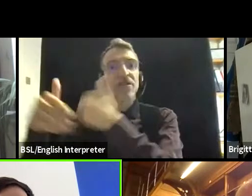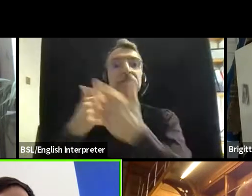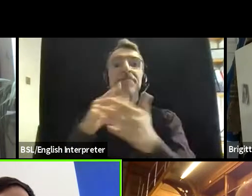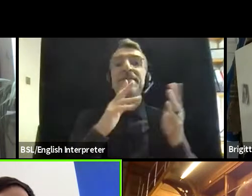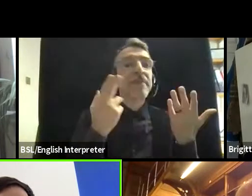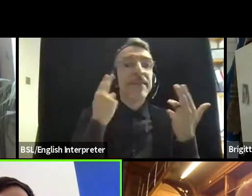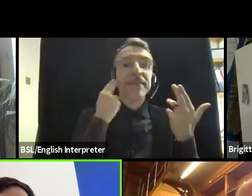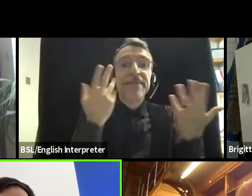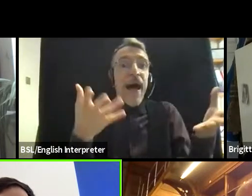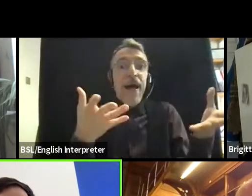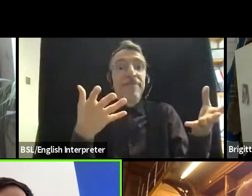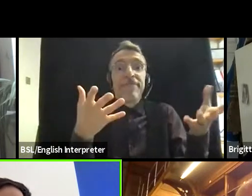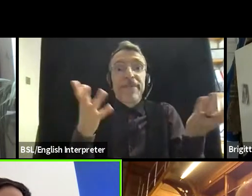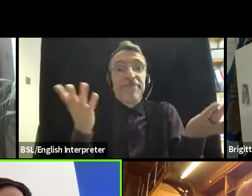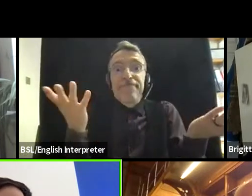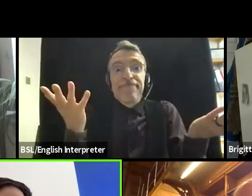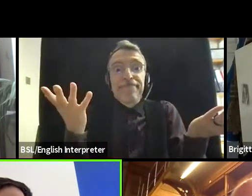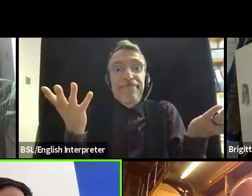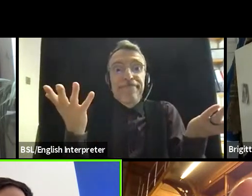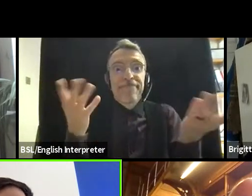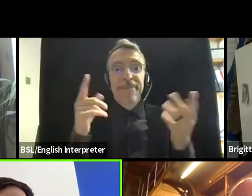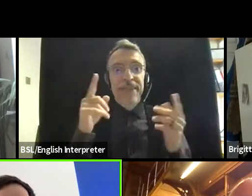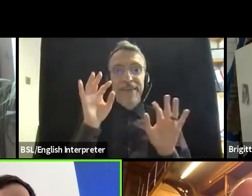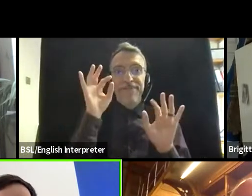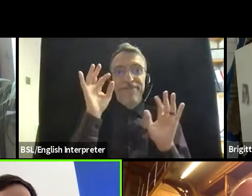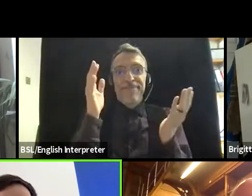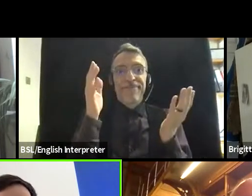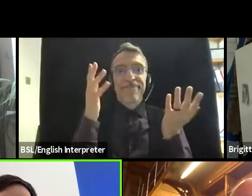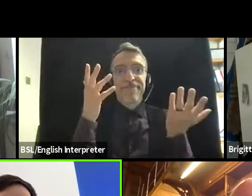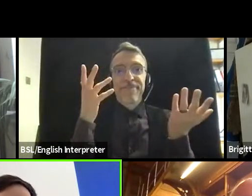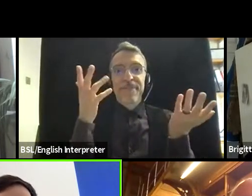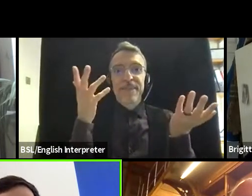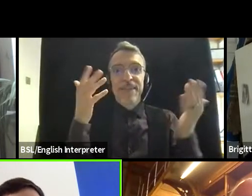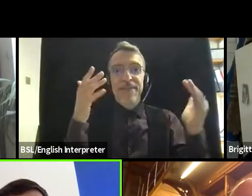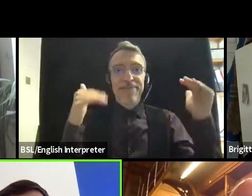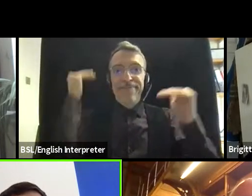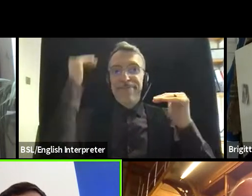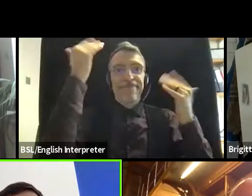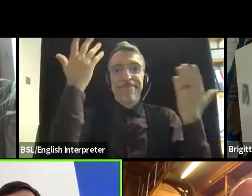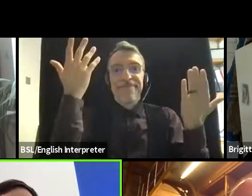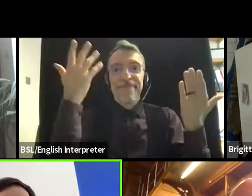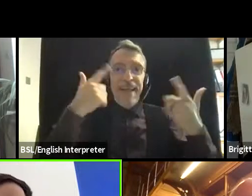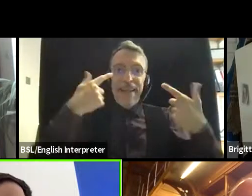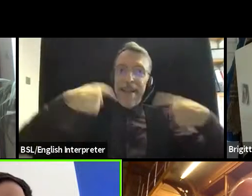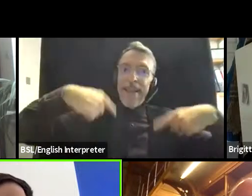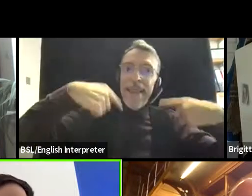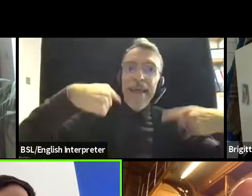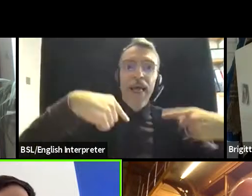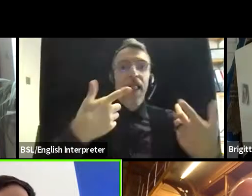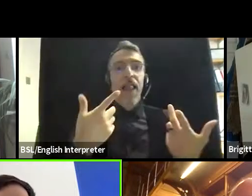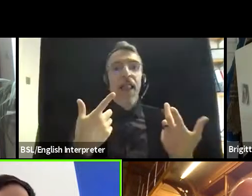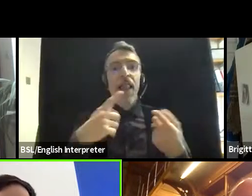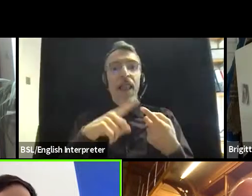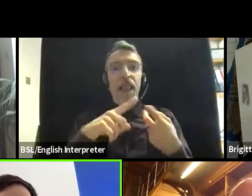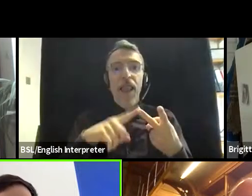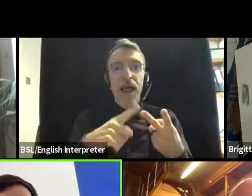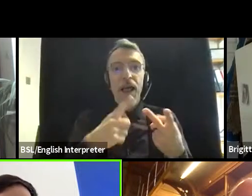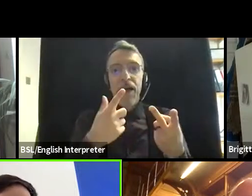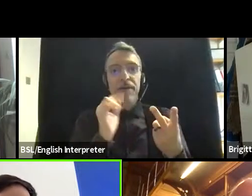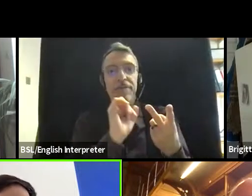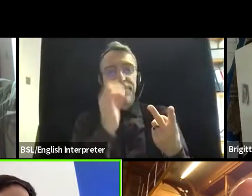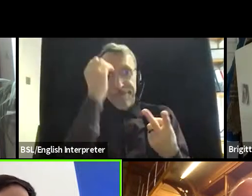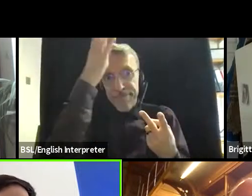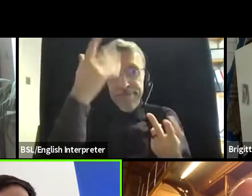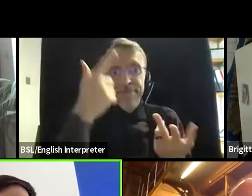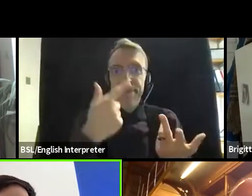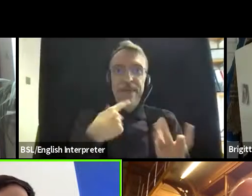people, there are many questions raised about their legal and in usual daily